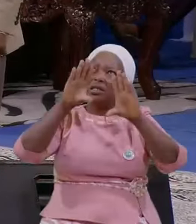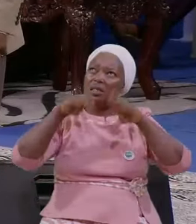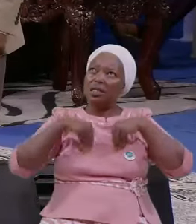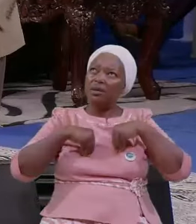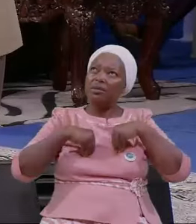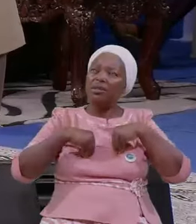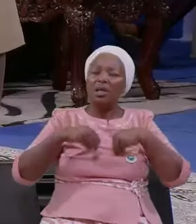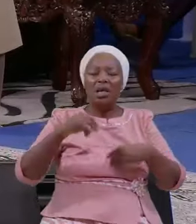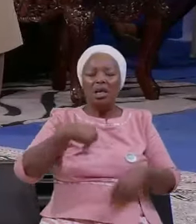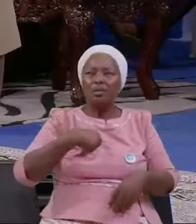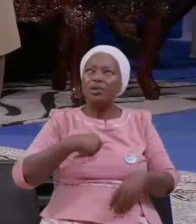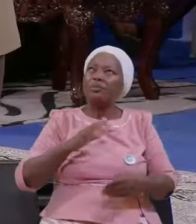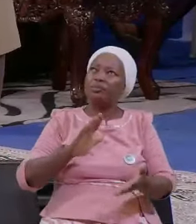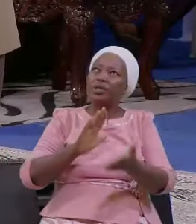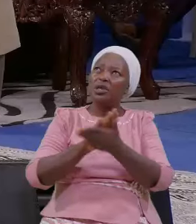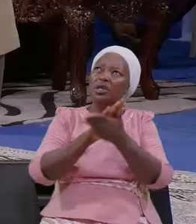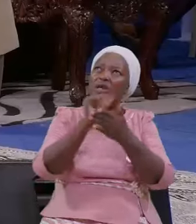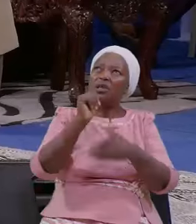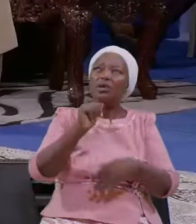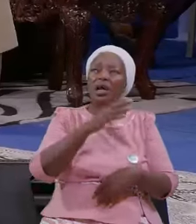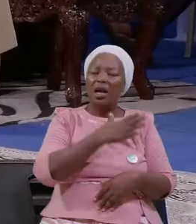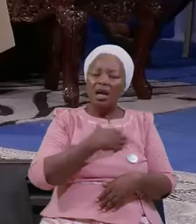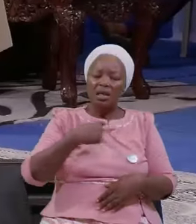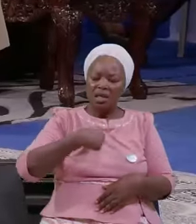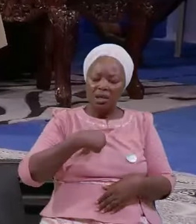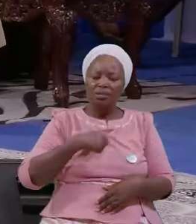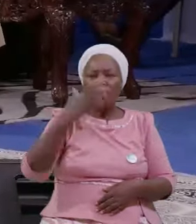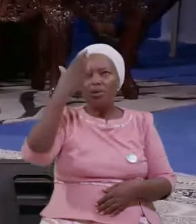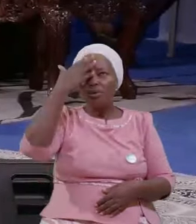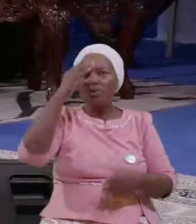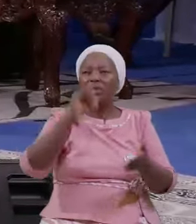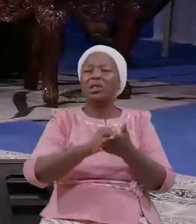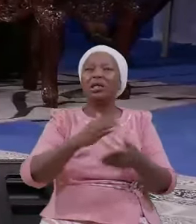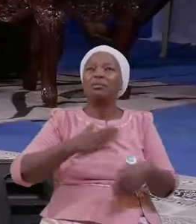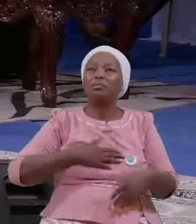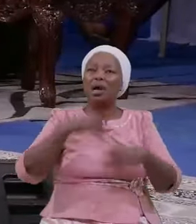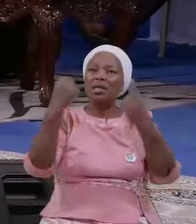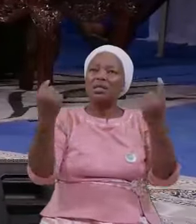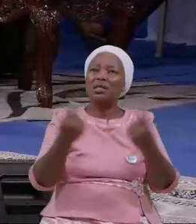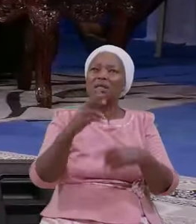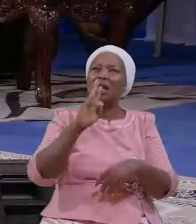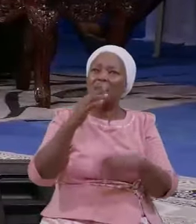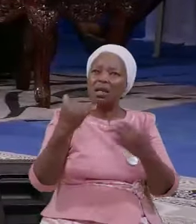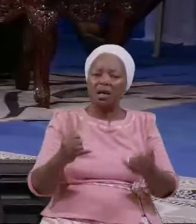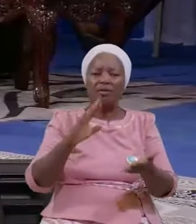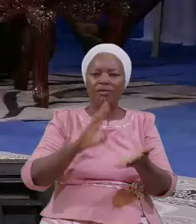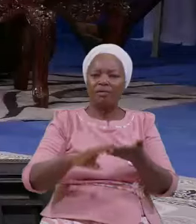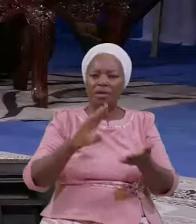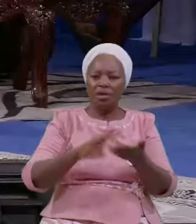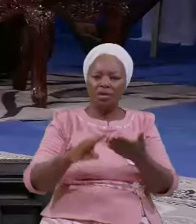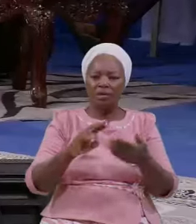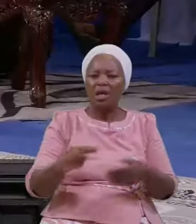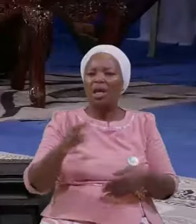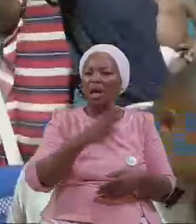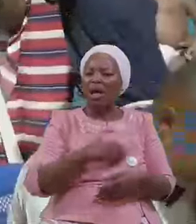believe. I know my sins are now forgiven. And I have